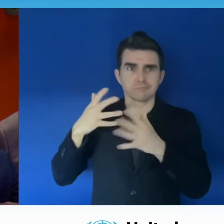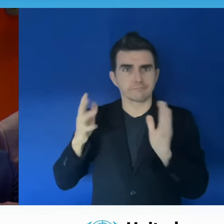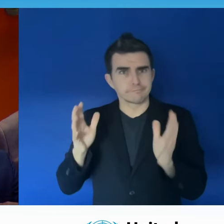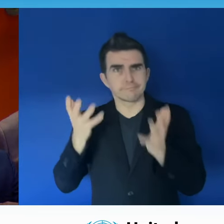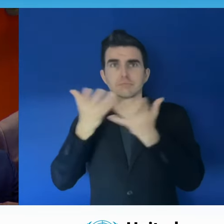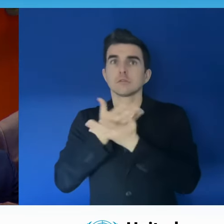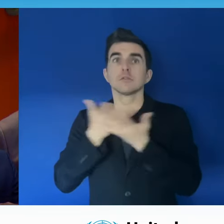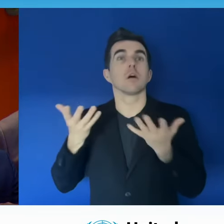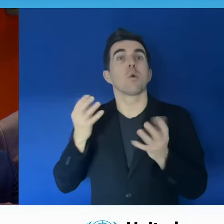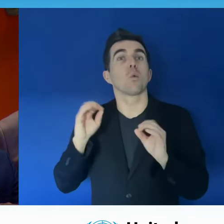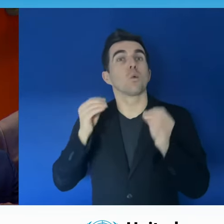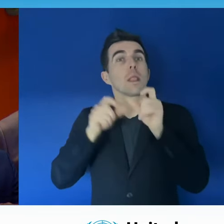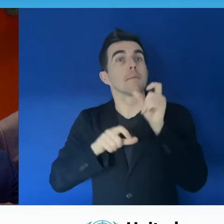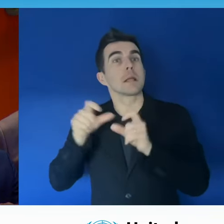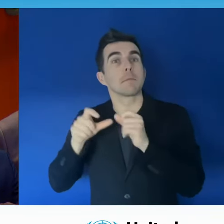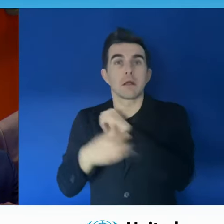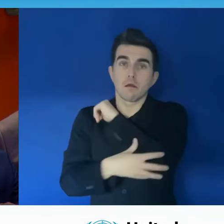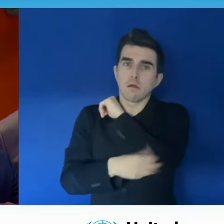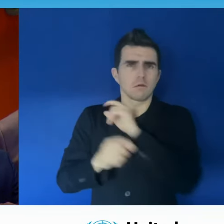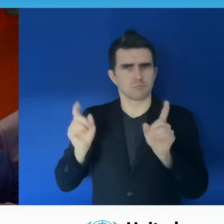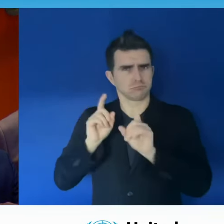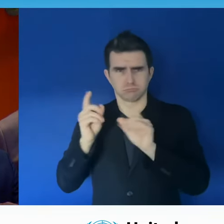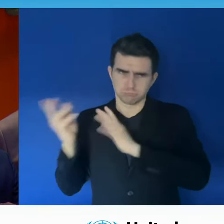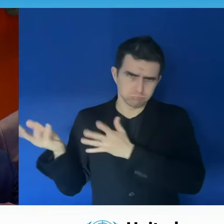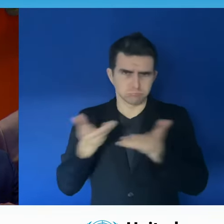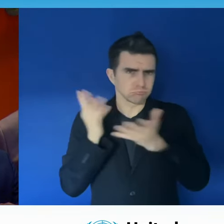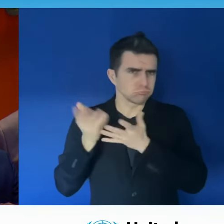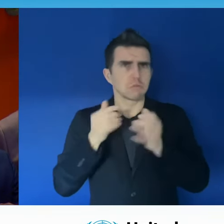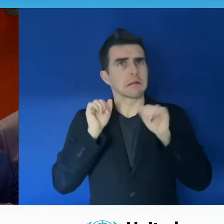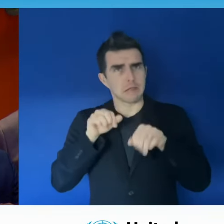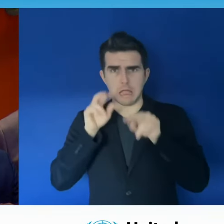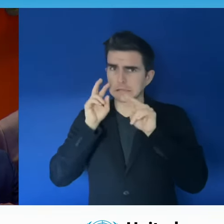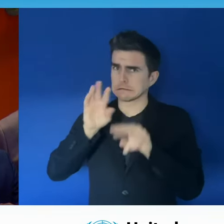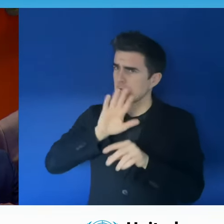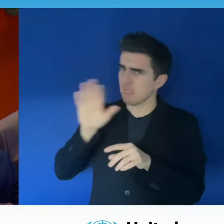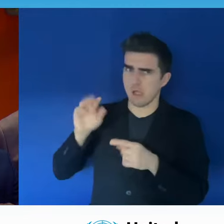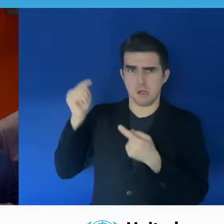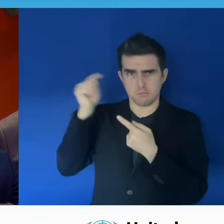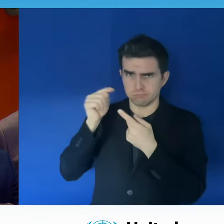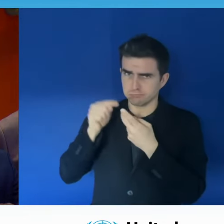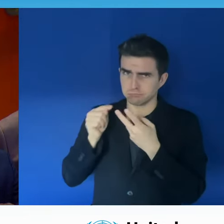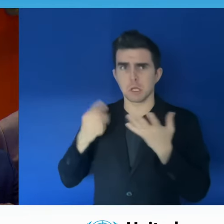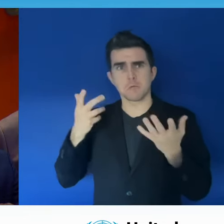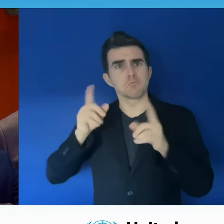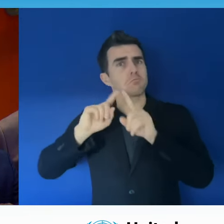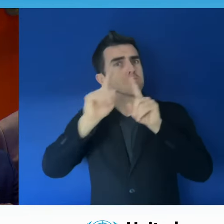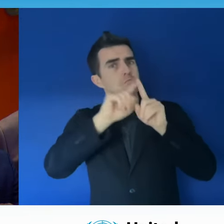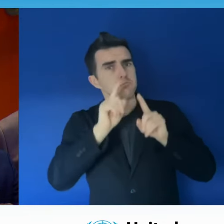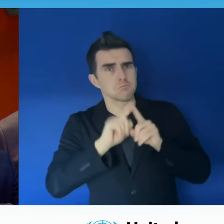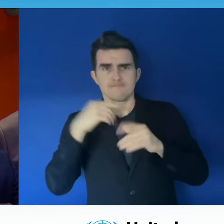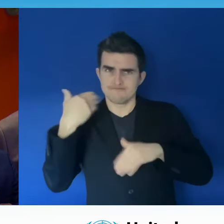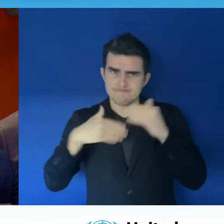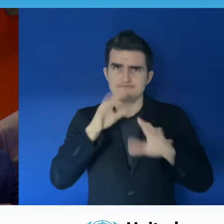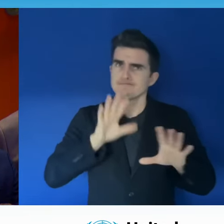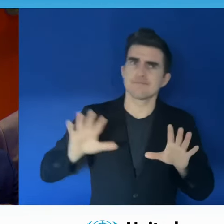development. The National Youth Service, National Youth Commission, policies like radical inclusion that stand for